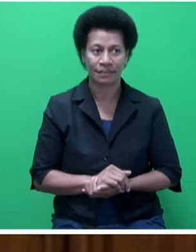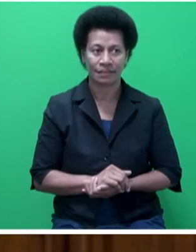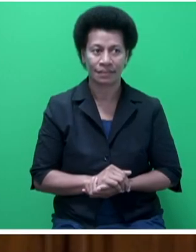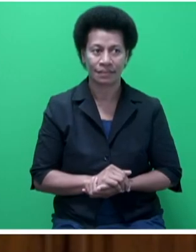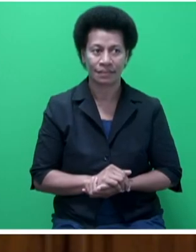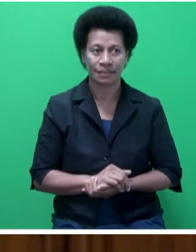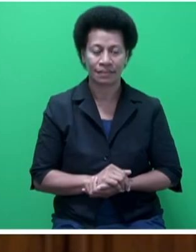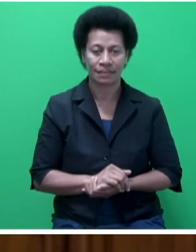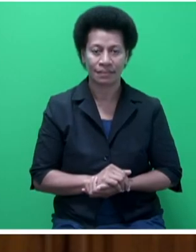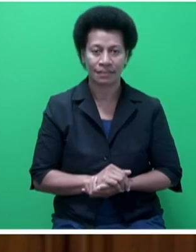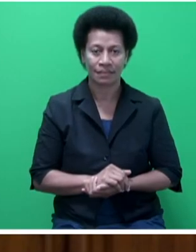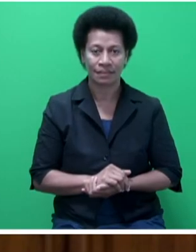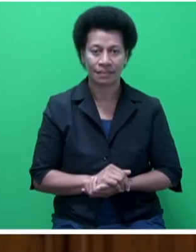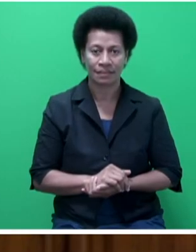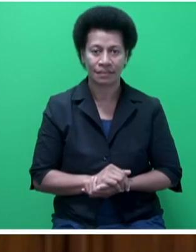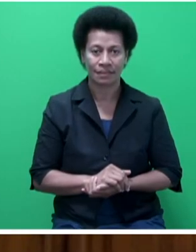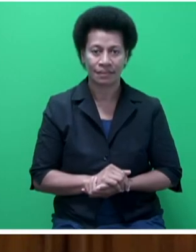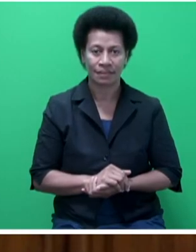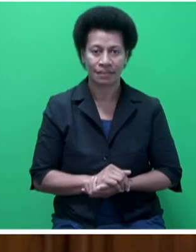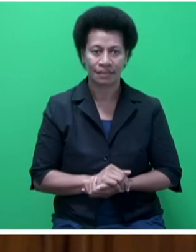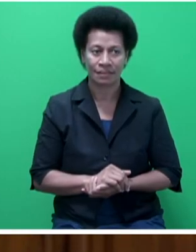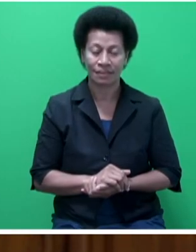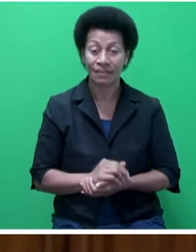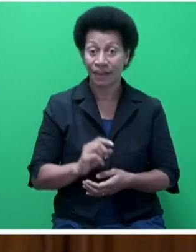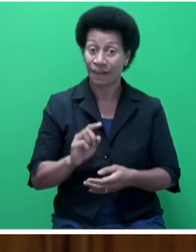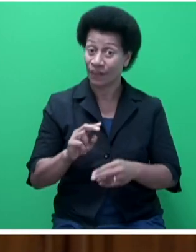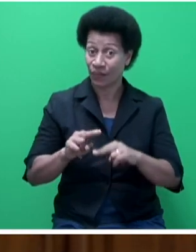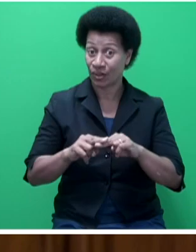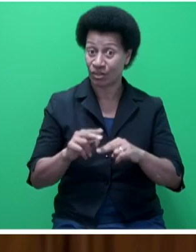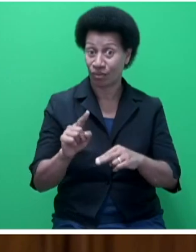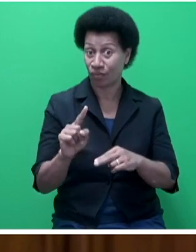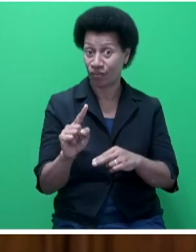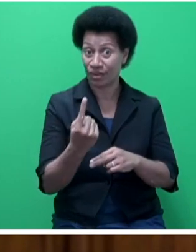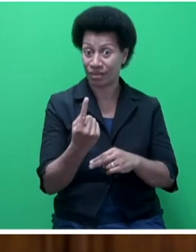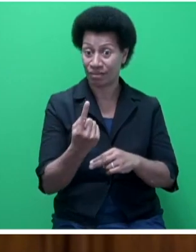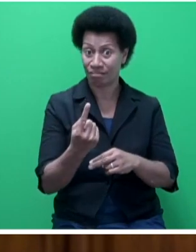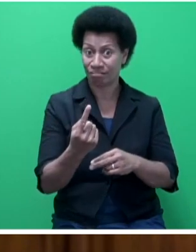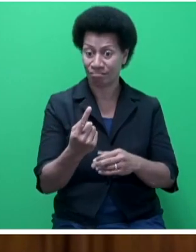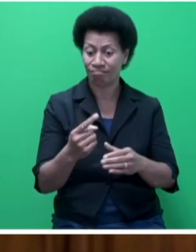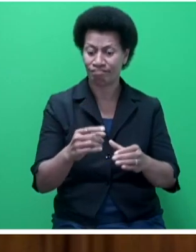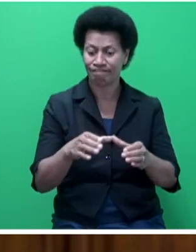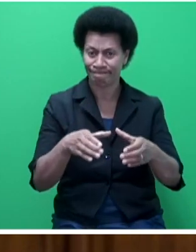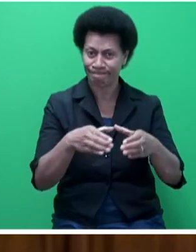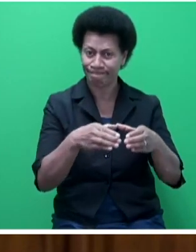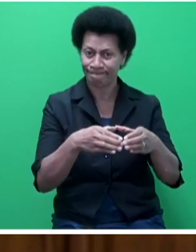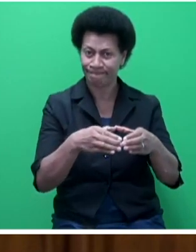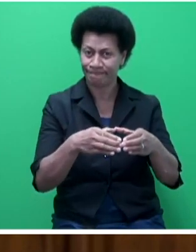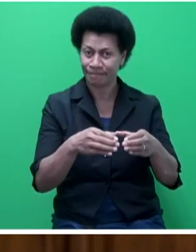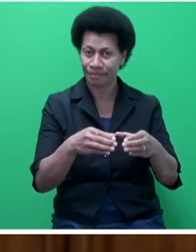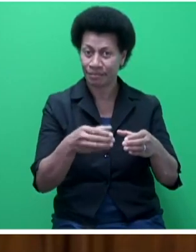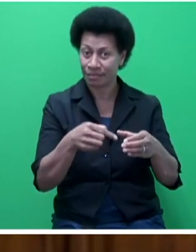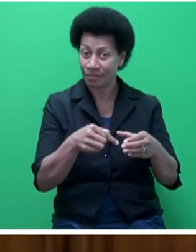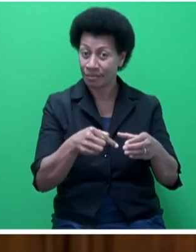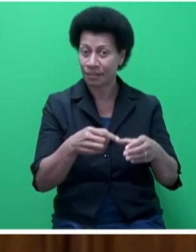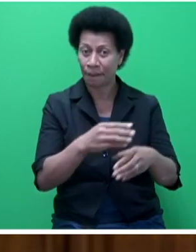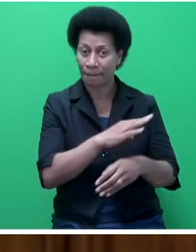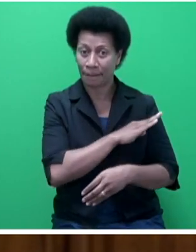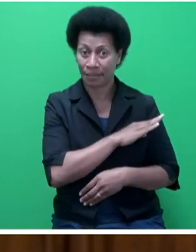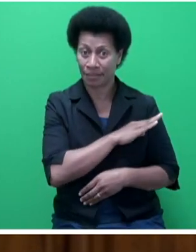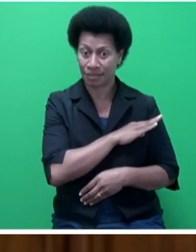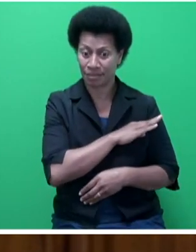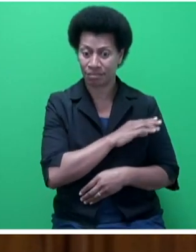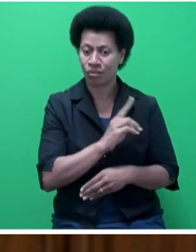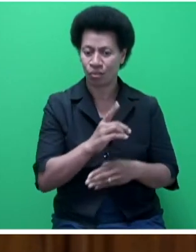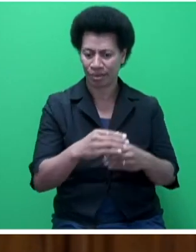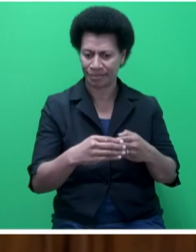not have been possible if the Fiji First Party, under the able leadership of the Honourable Prime Minister, had not given me